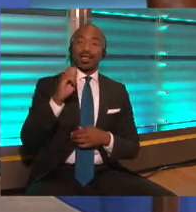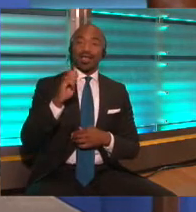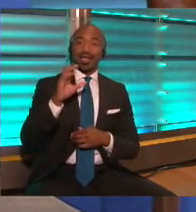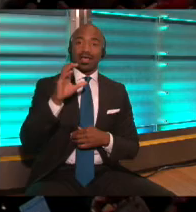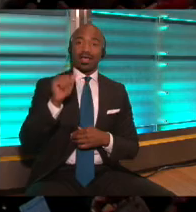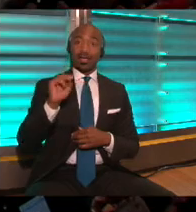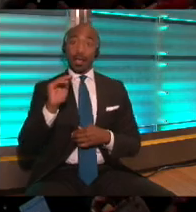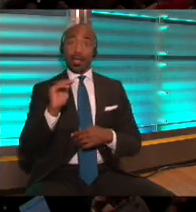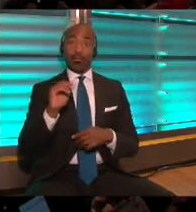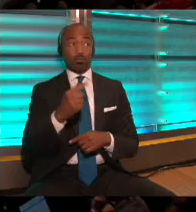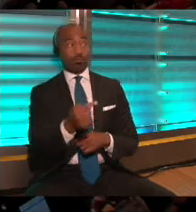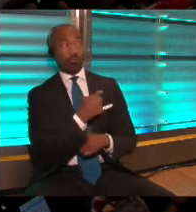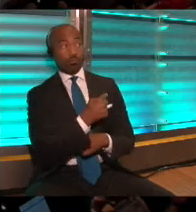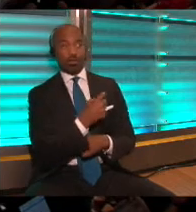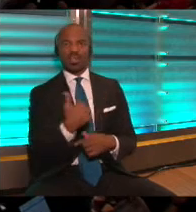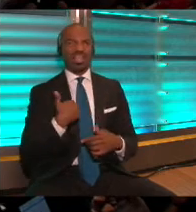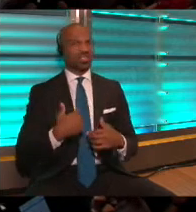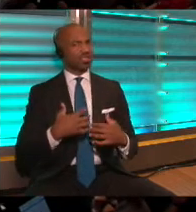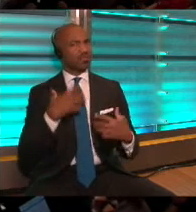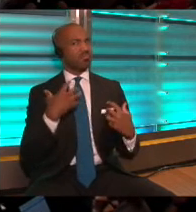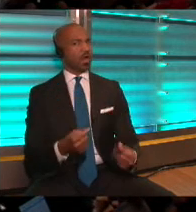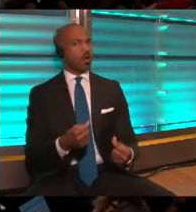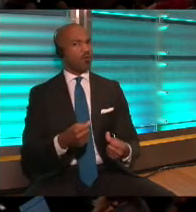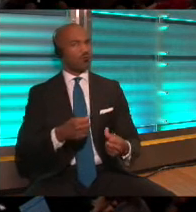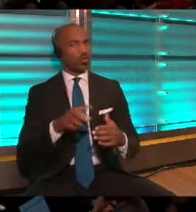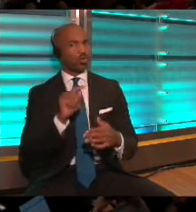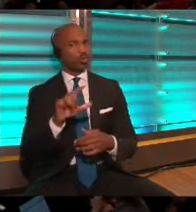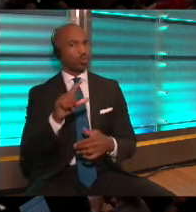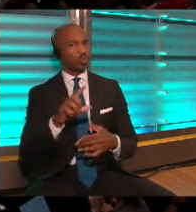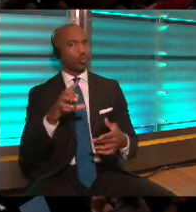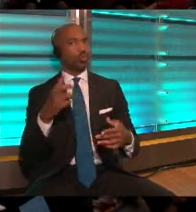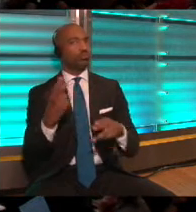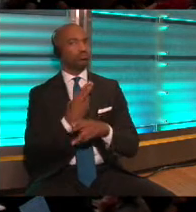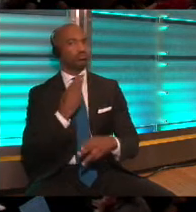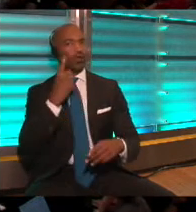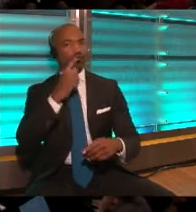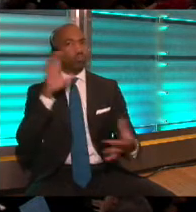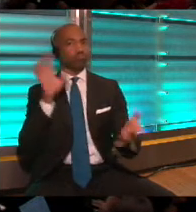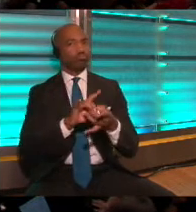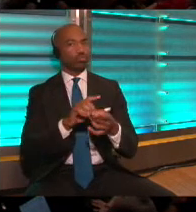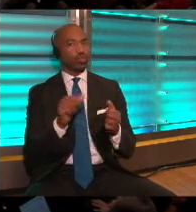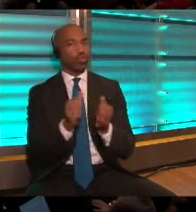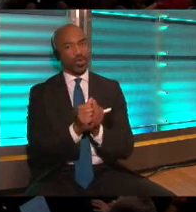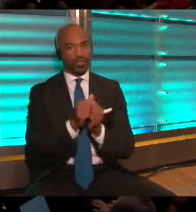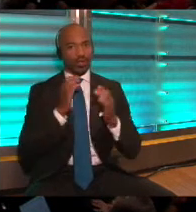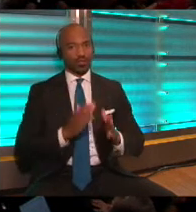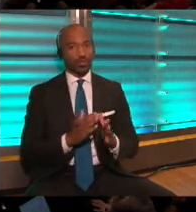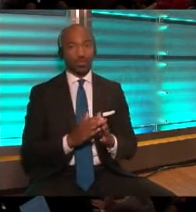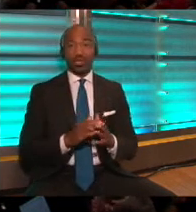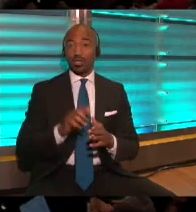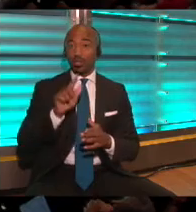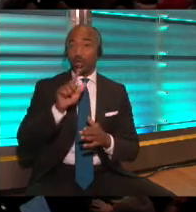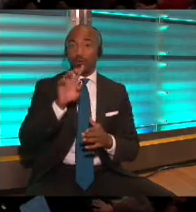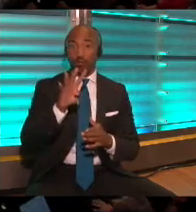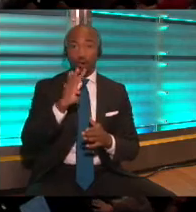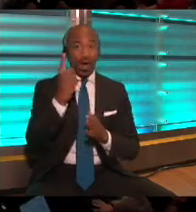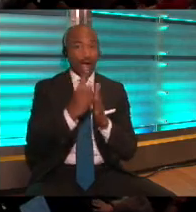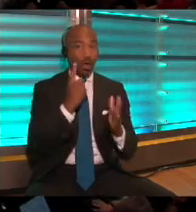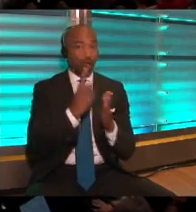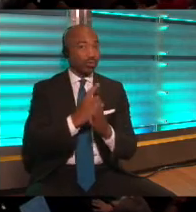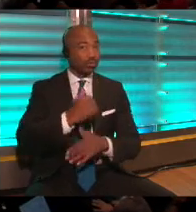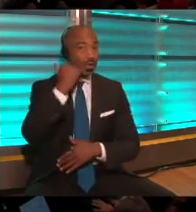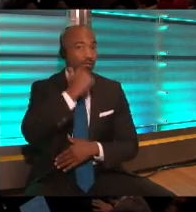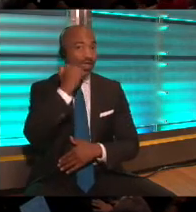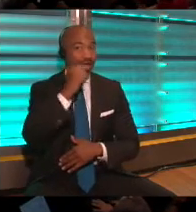is one of the most powerful tools we use in connecting with our customers today. This is a 24/7, 24-hour-a-day, 7-day-a-week live